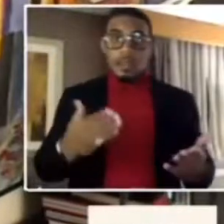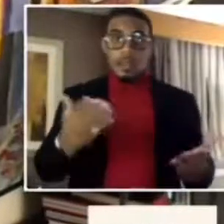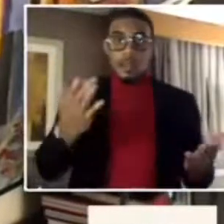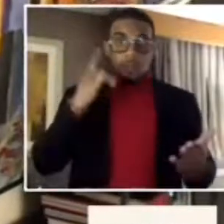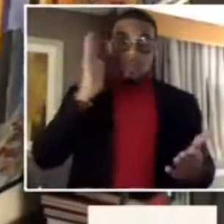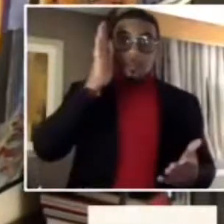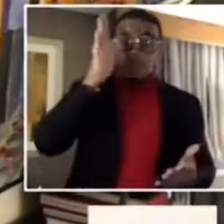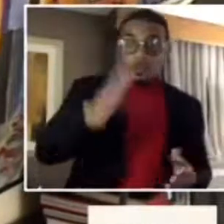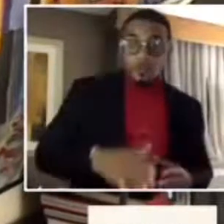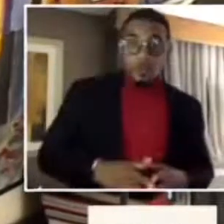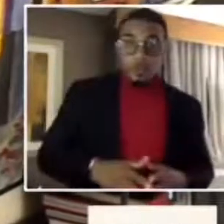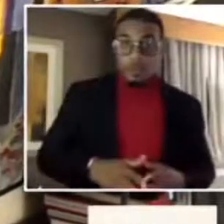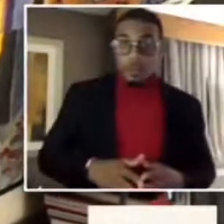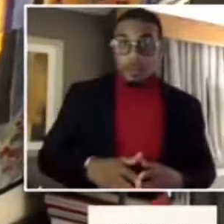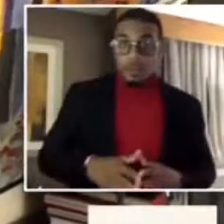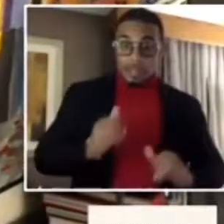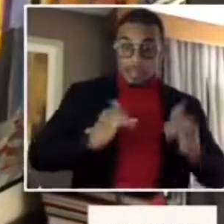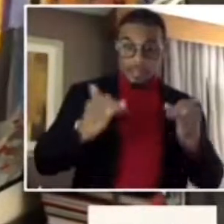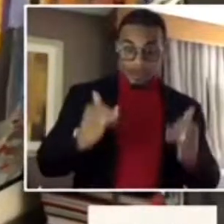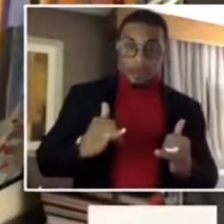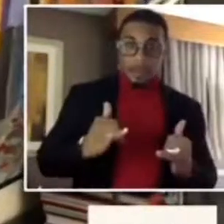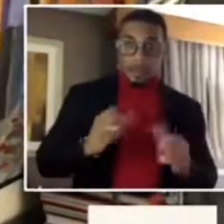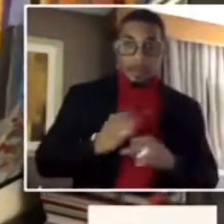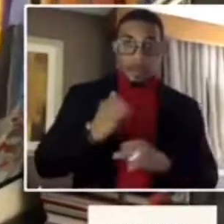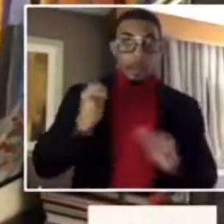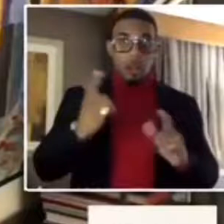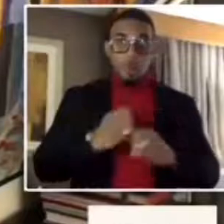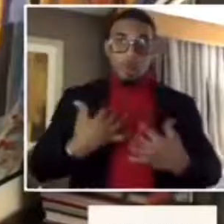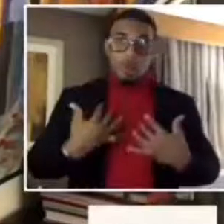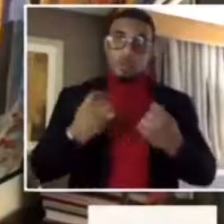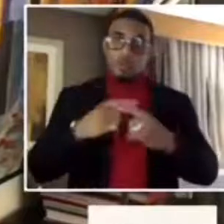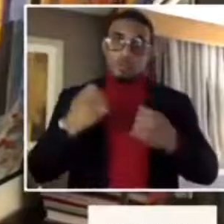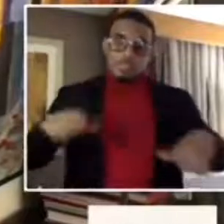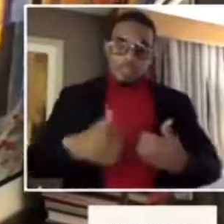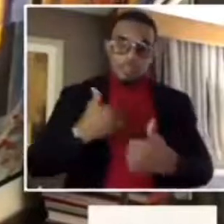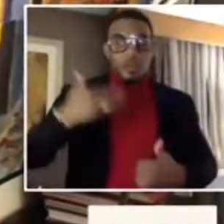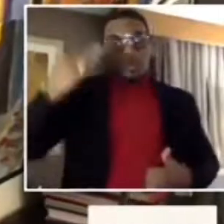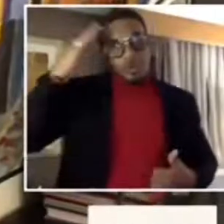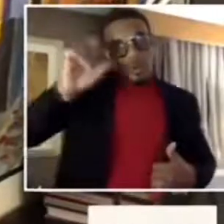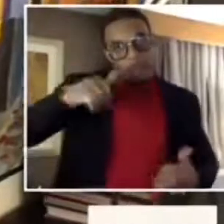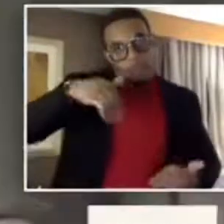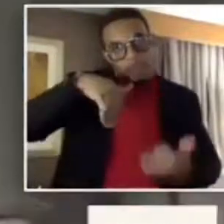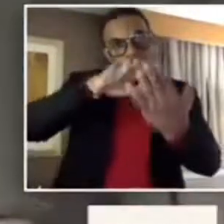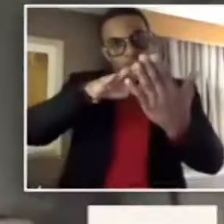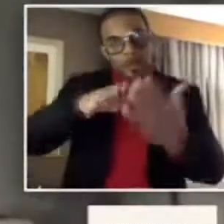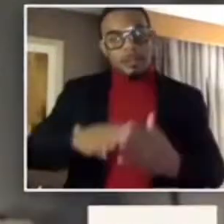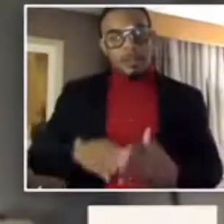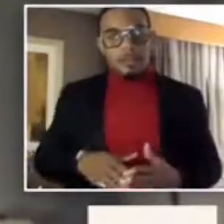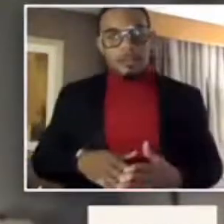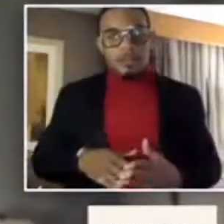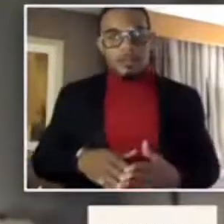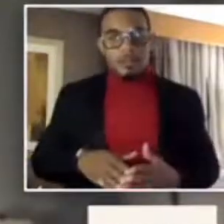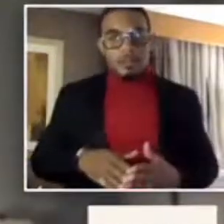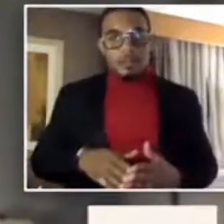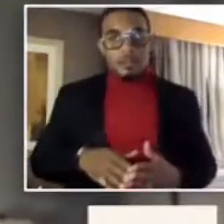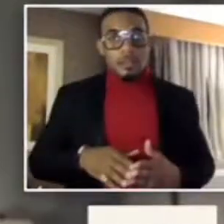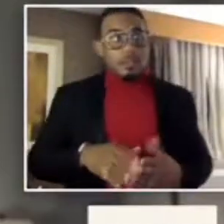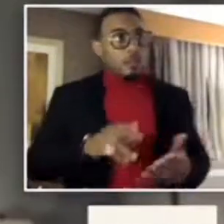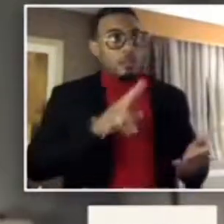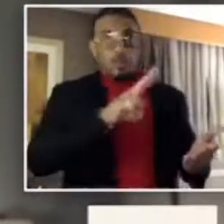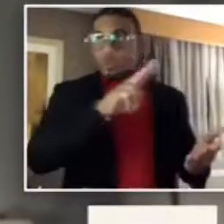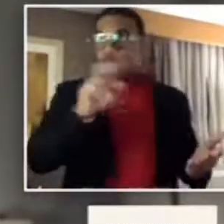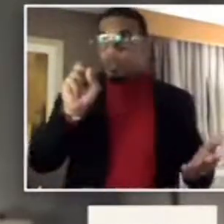future. Act now to make us all more resilient to challenges we know we have to confront. The United States